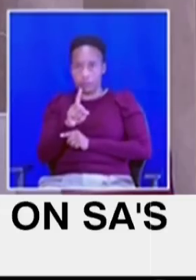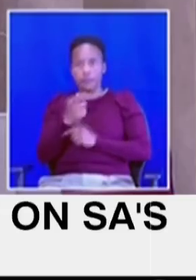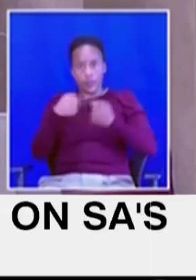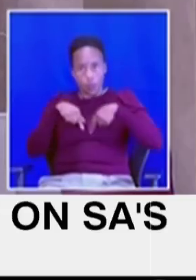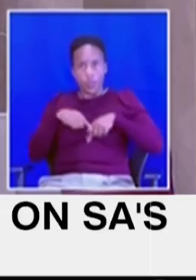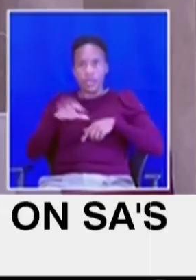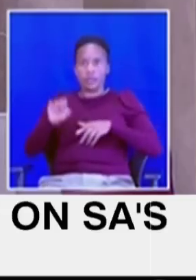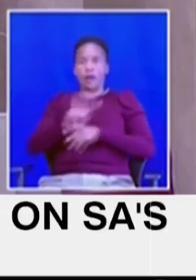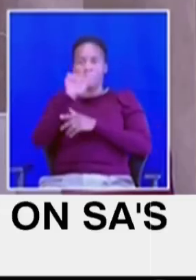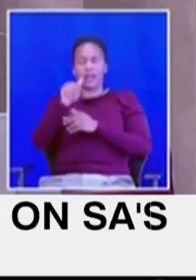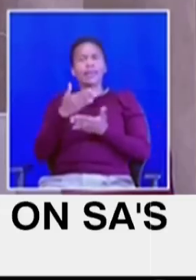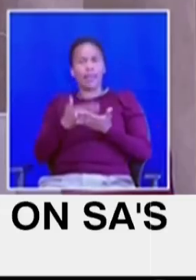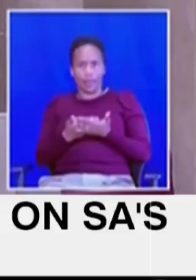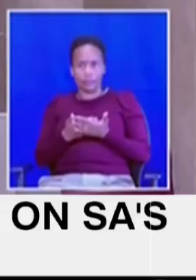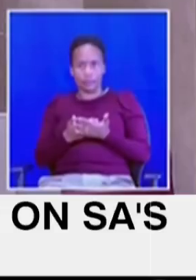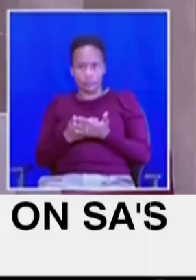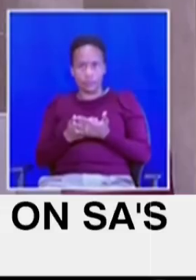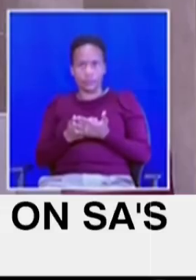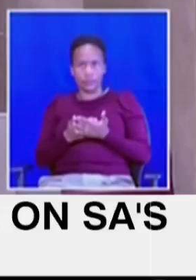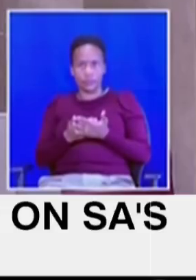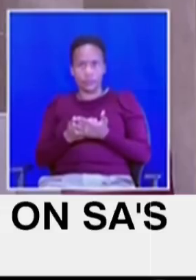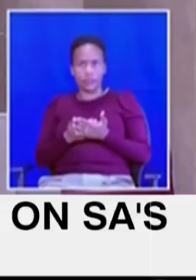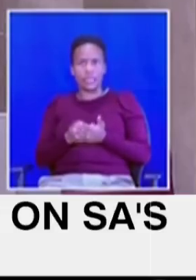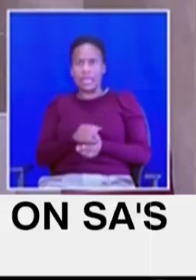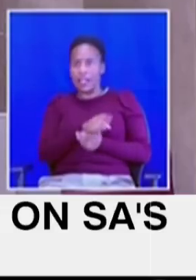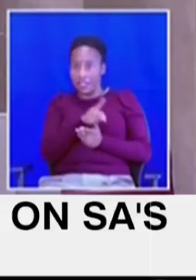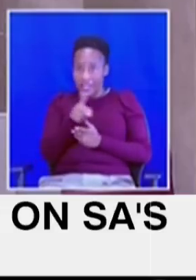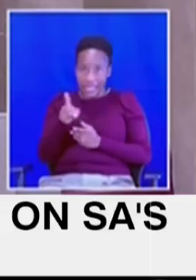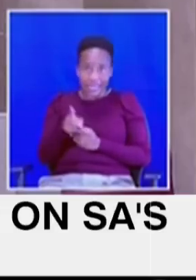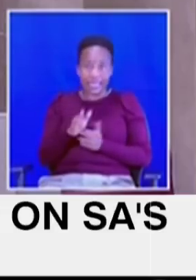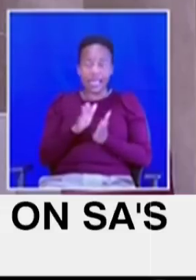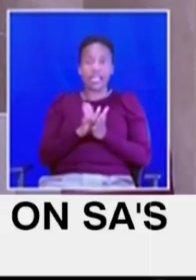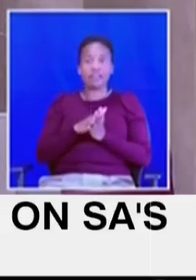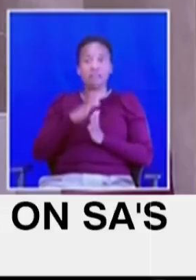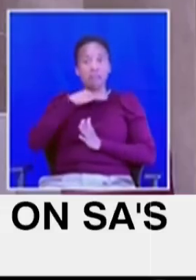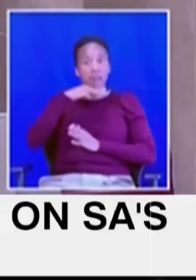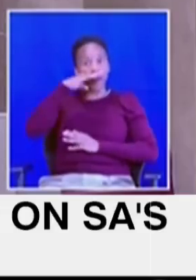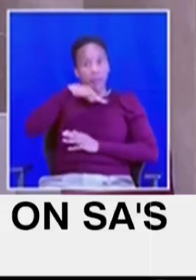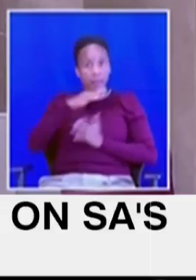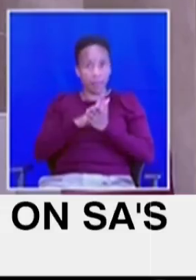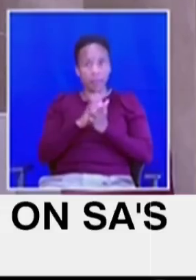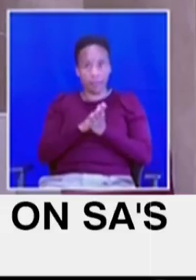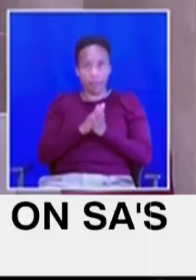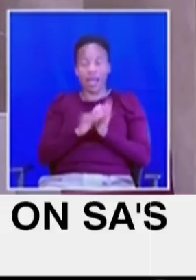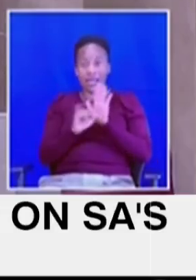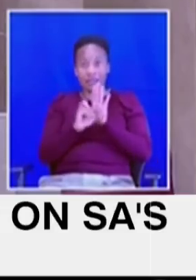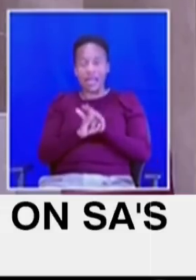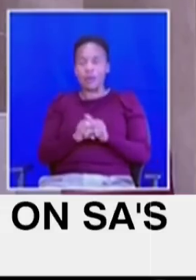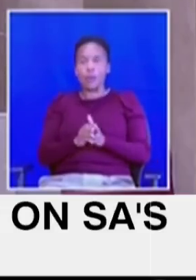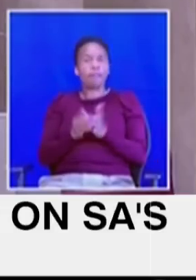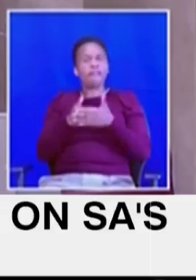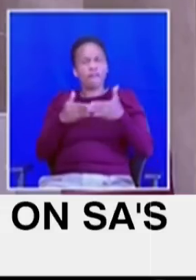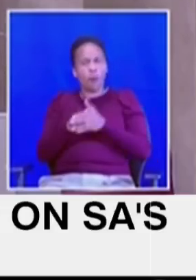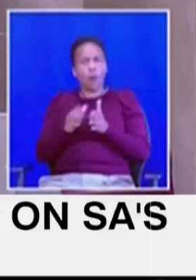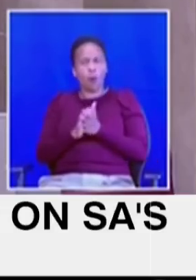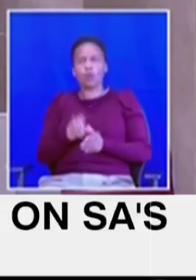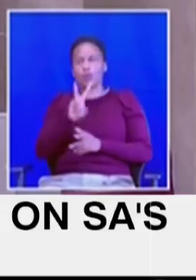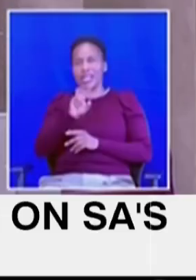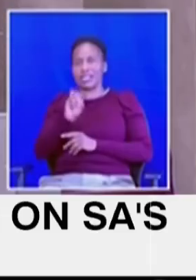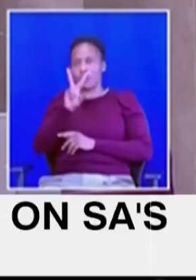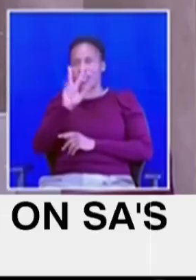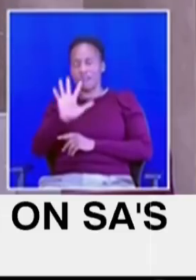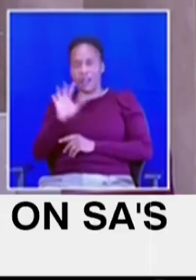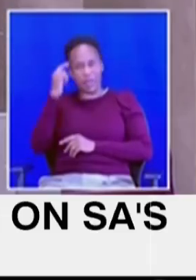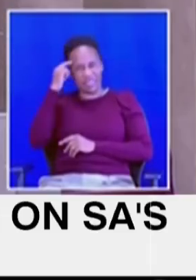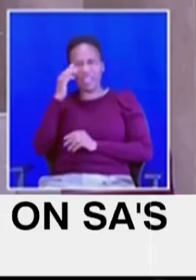fact, address the deficiencies identified longer before 2025. In fact, we think by